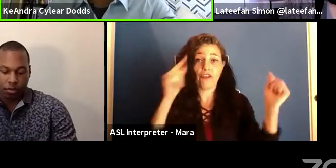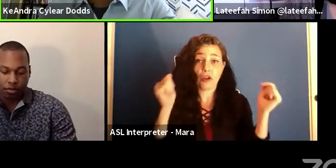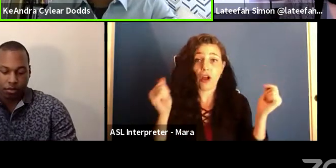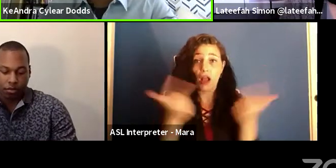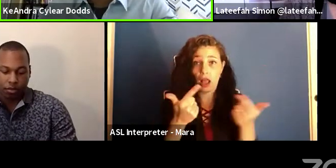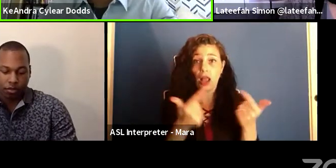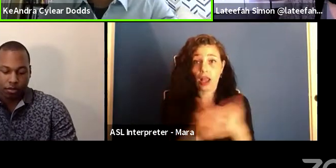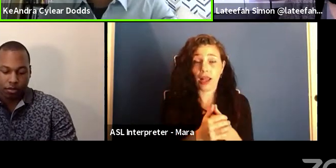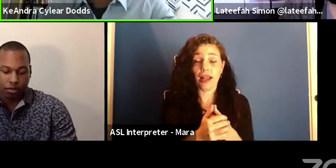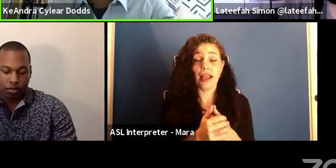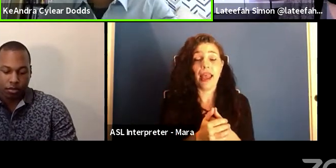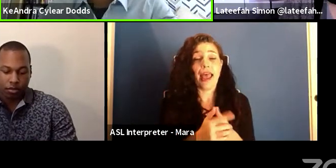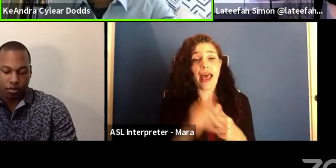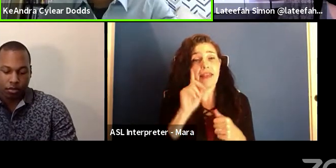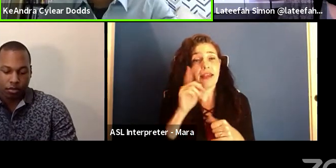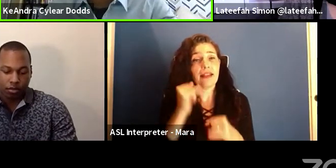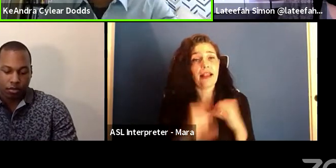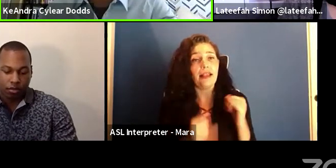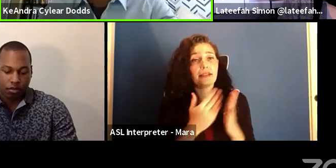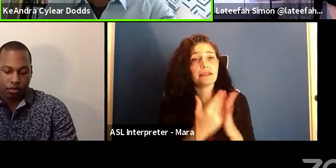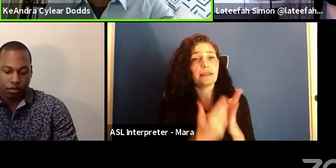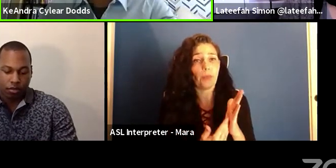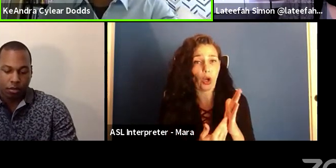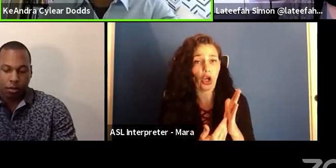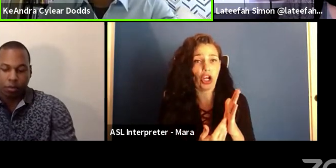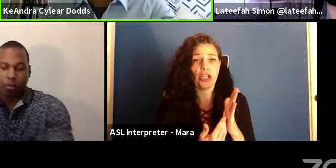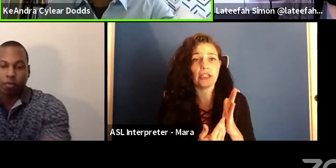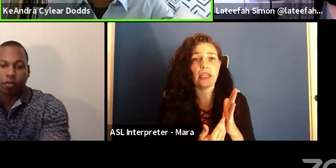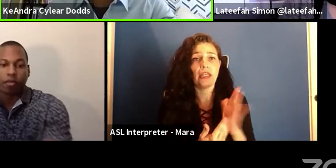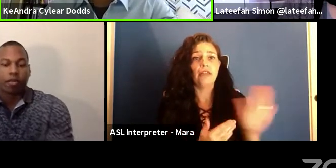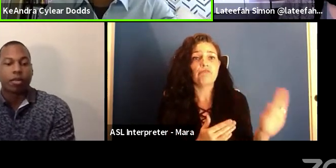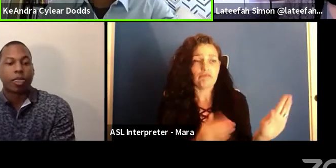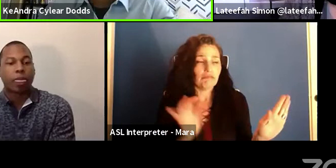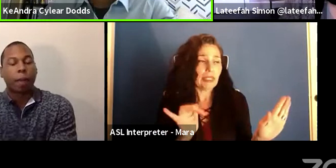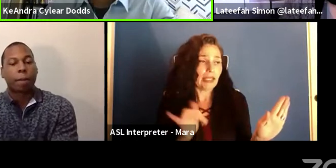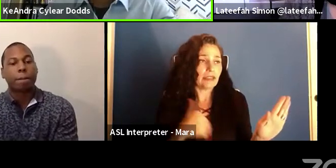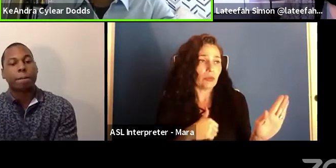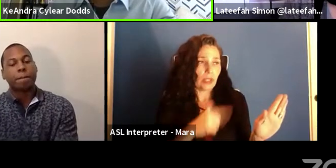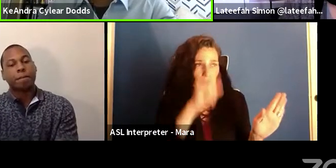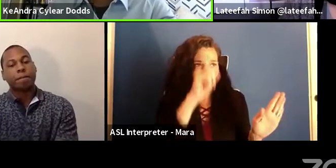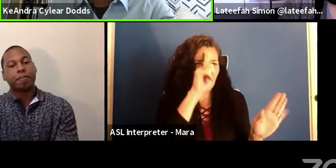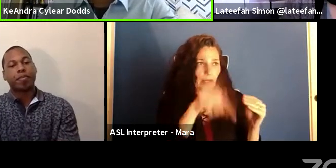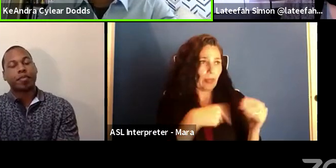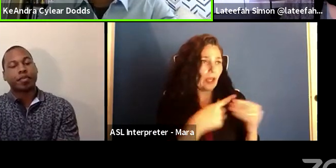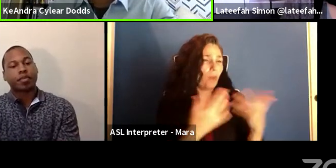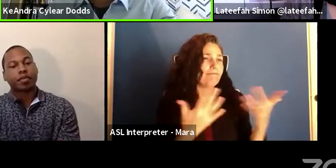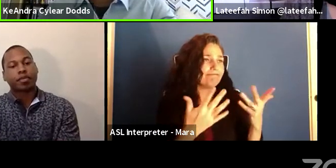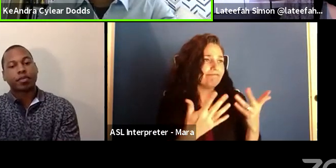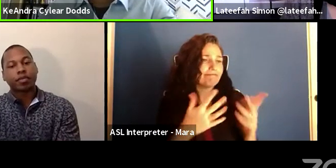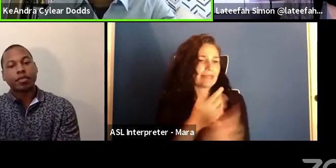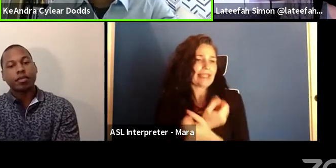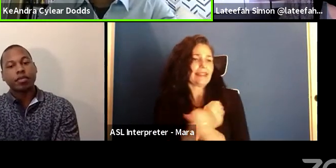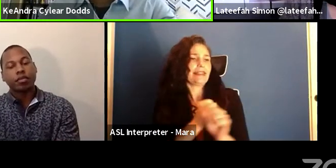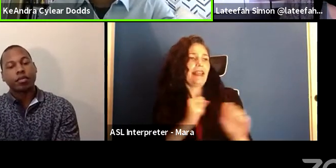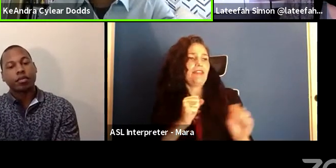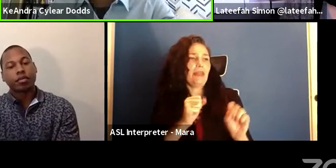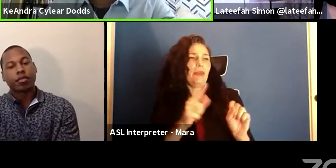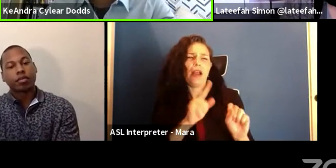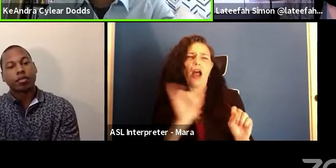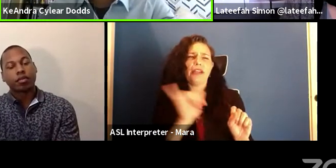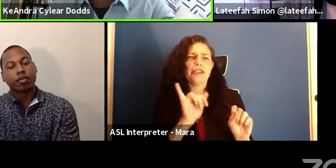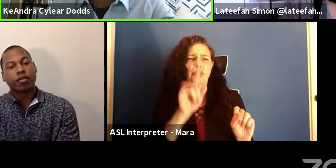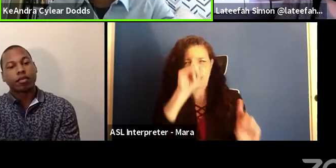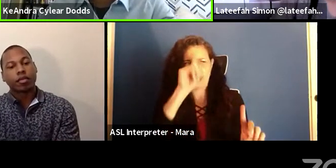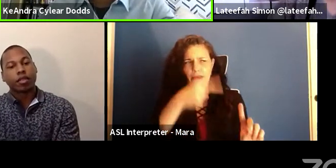think just the last piece is also, in addition to how we think about safety, really specifically how we think about